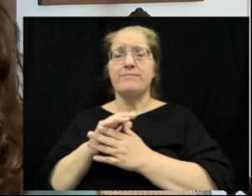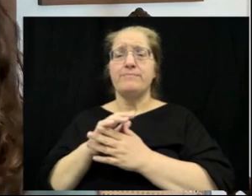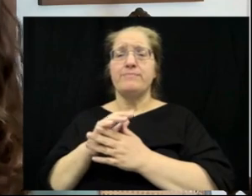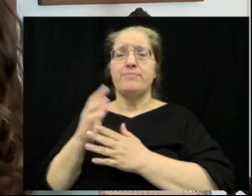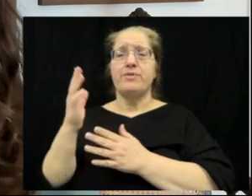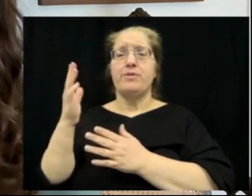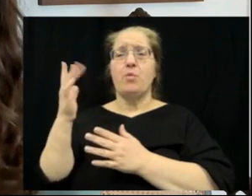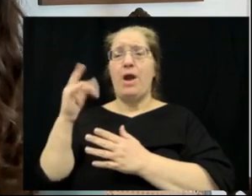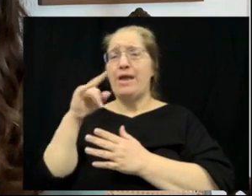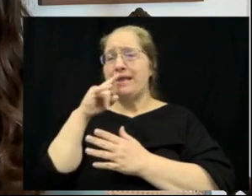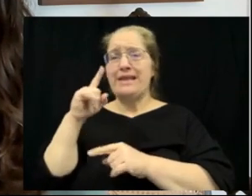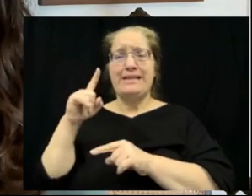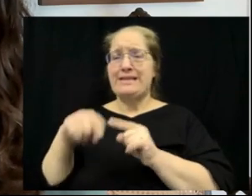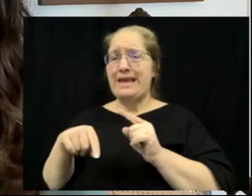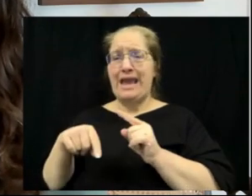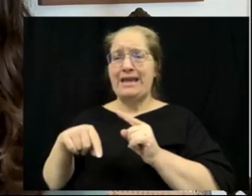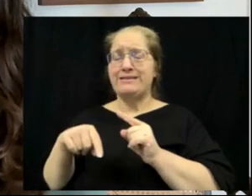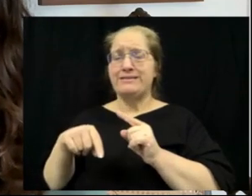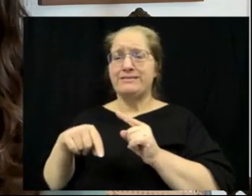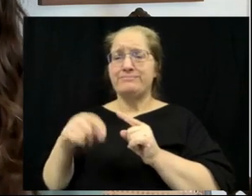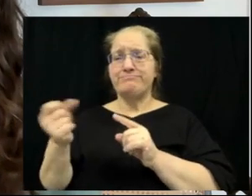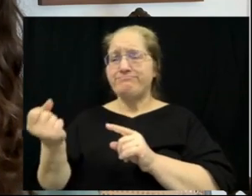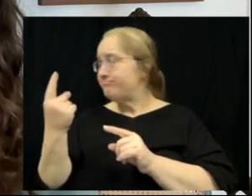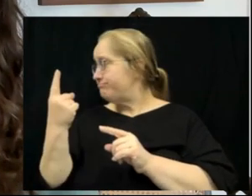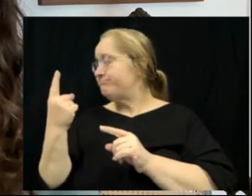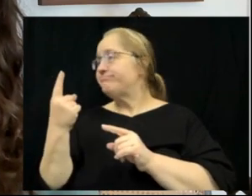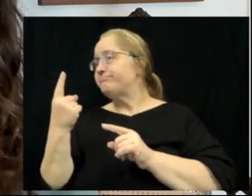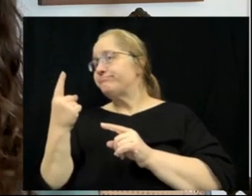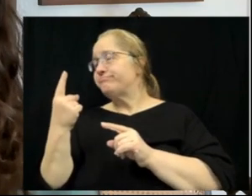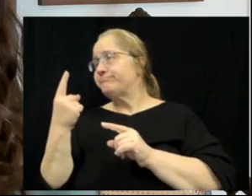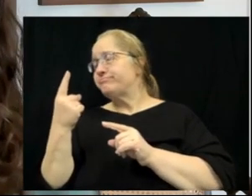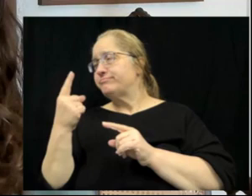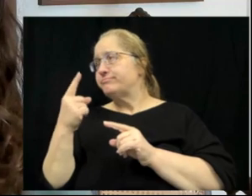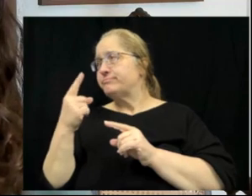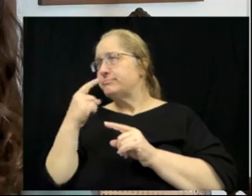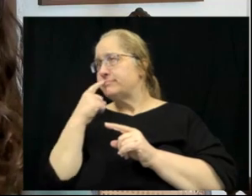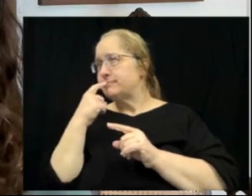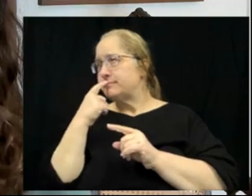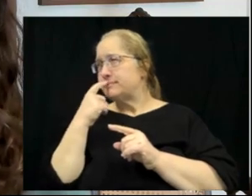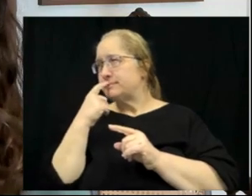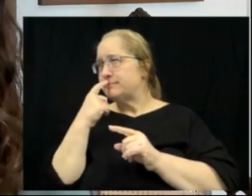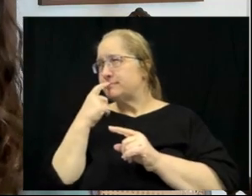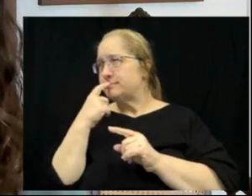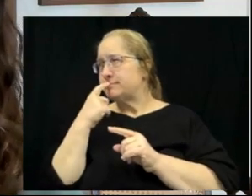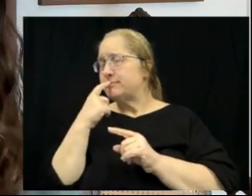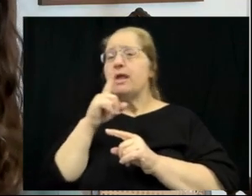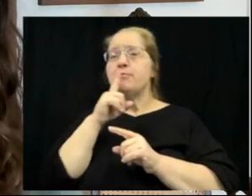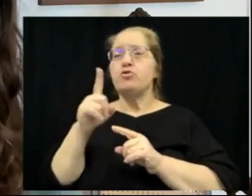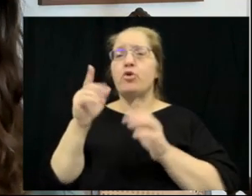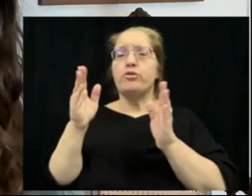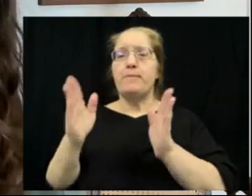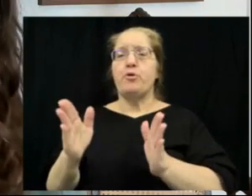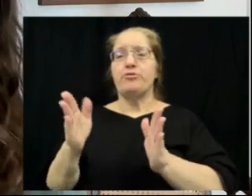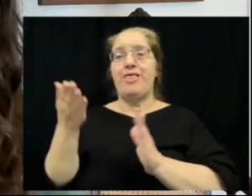access the curriculum, and ensuring that at school there is someone that is supporting your child